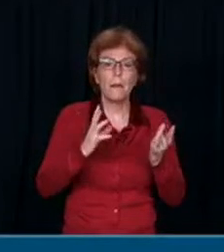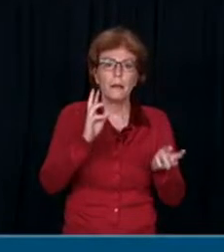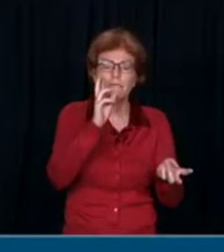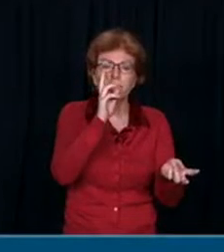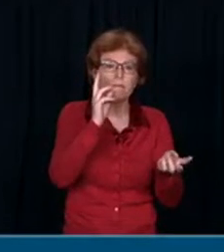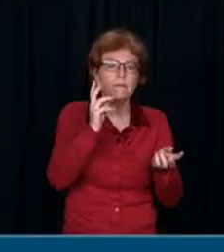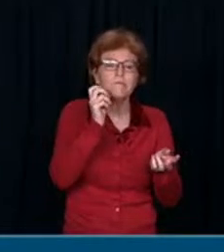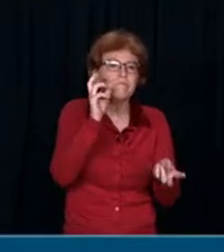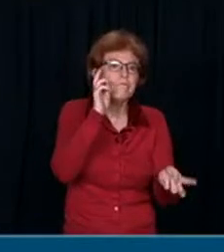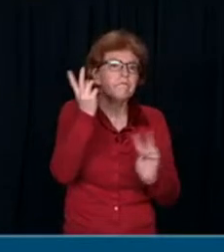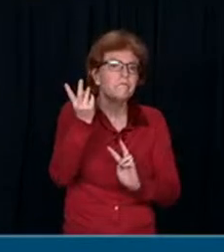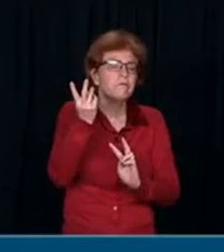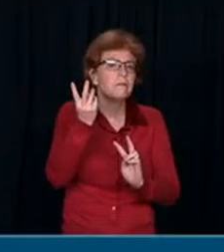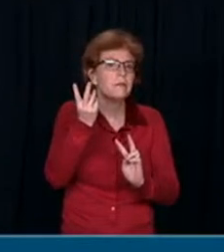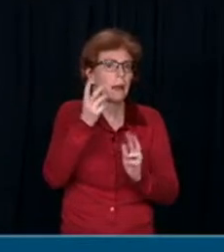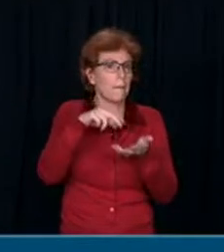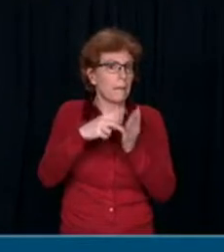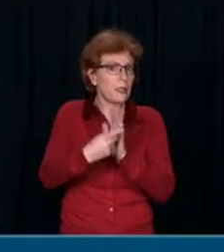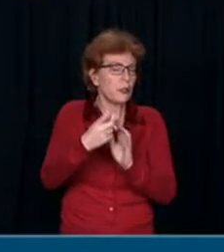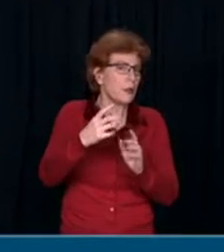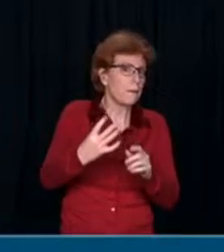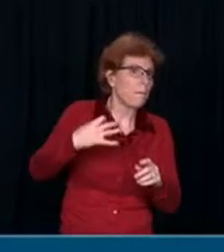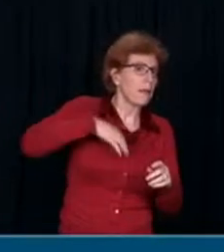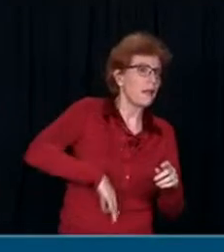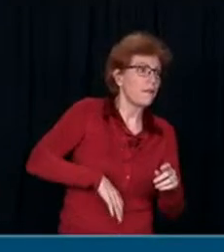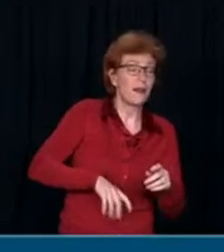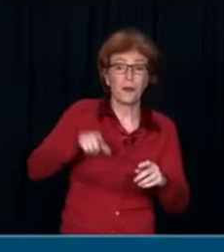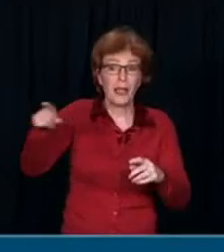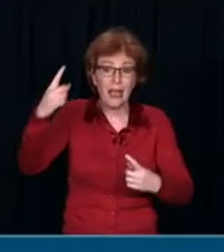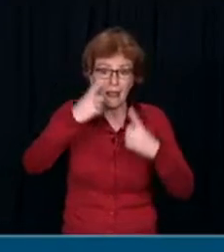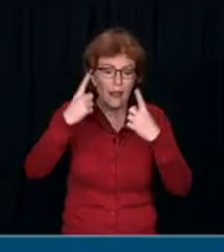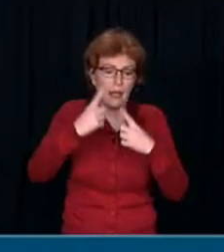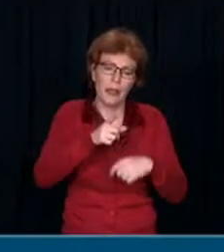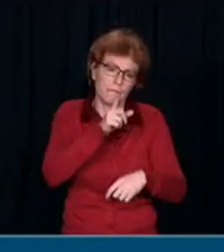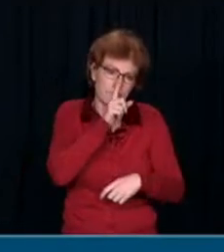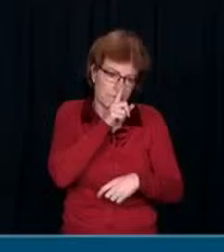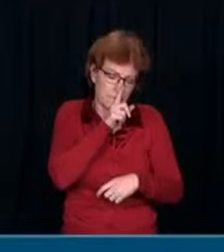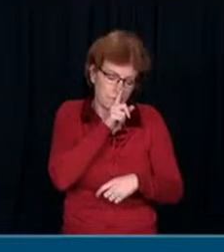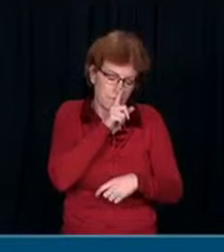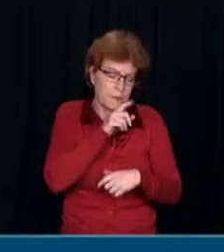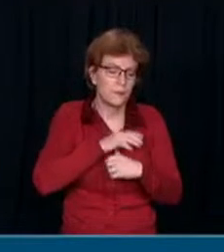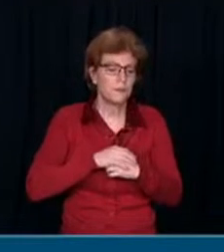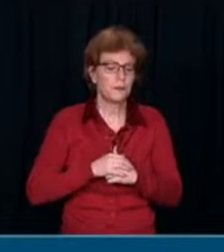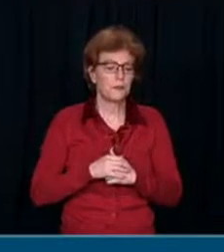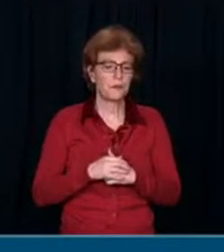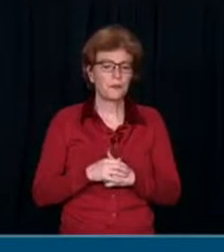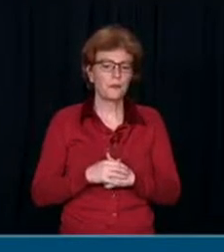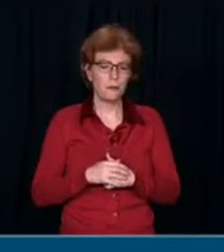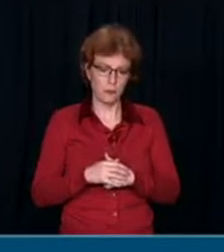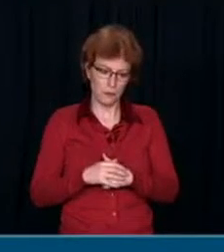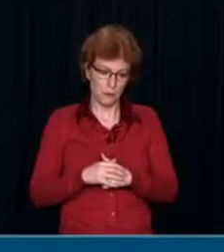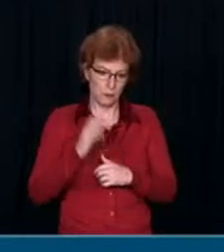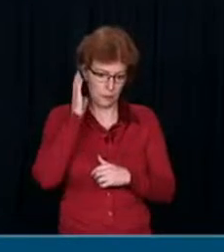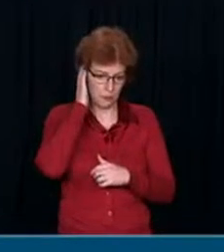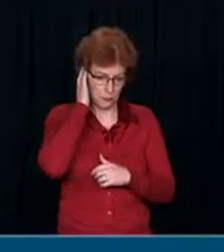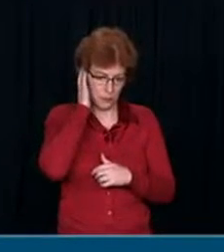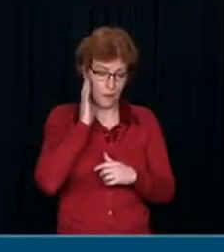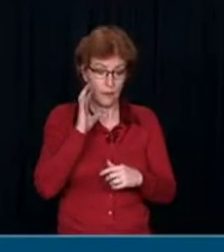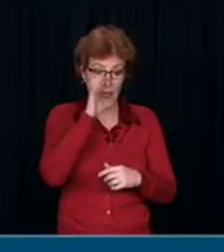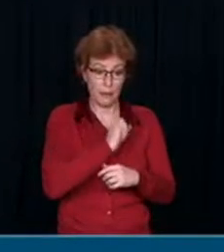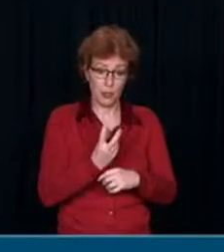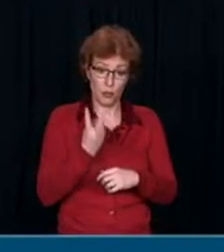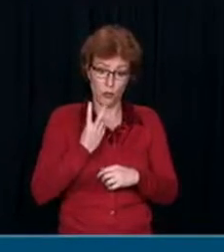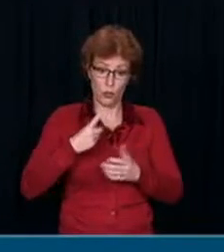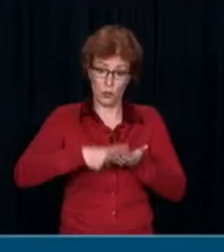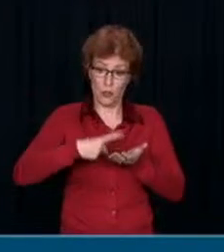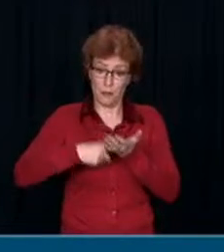you the advantage? Well, I can't tell you what he's thinking right now, but he has missed 2